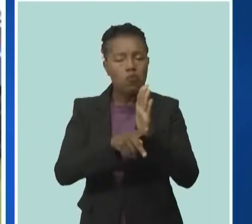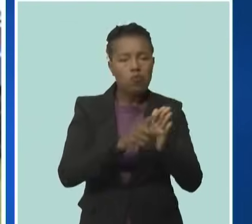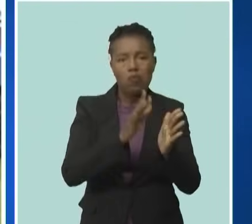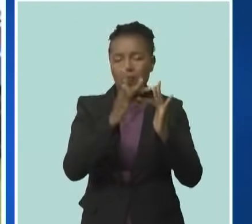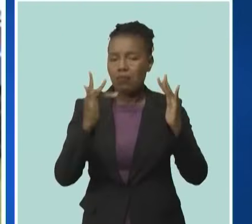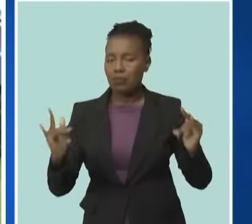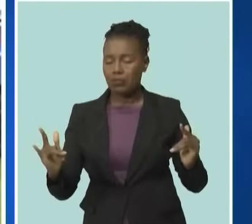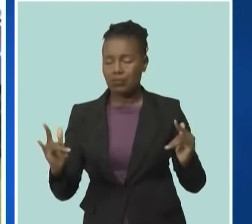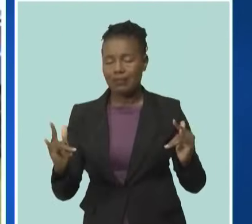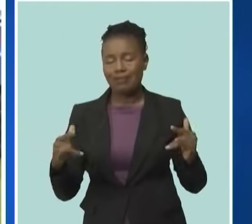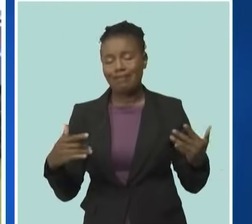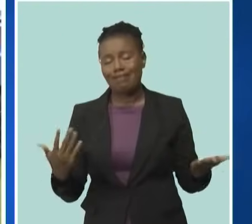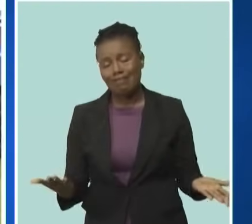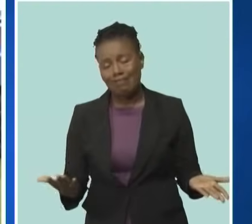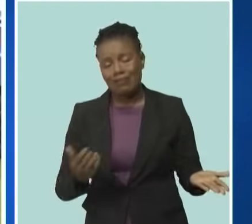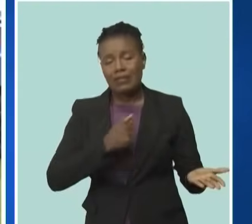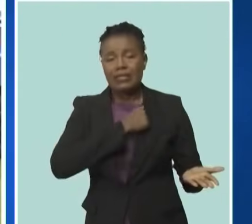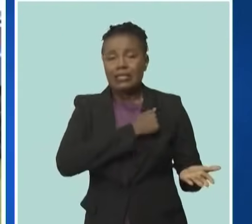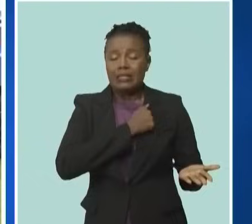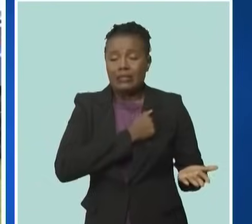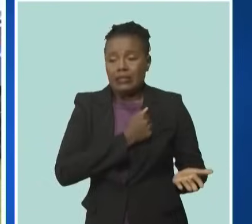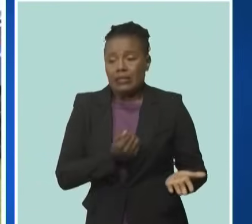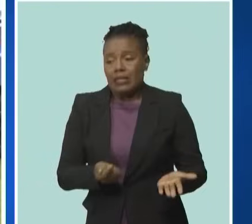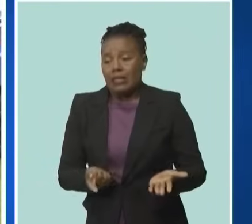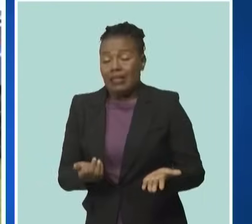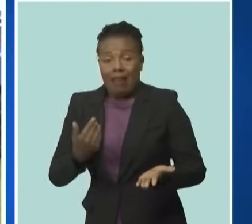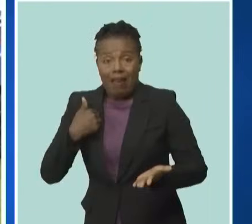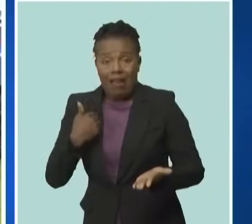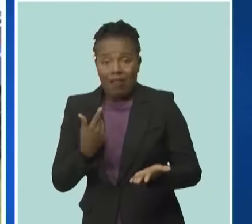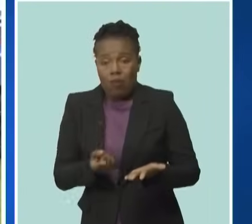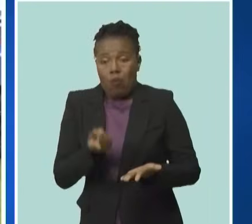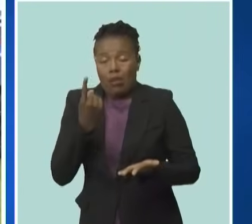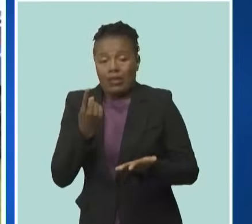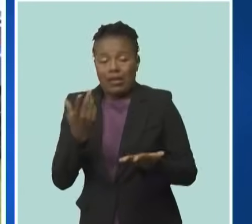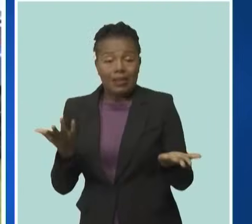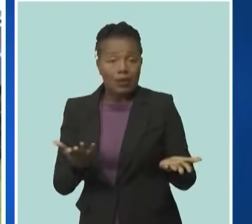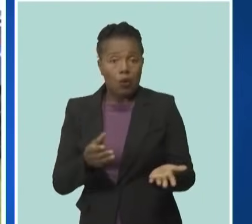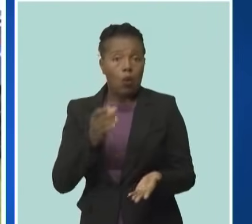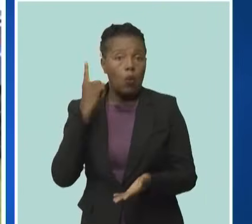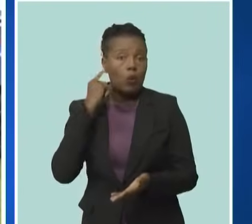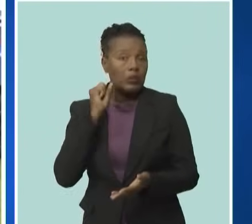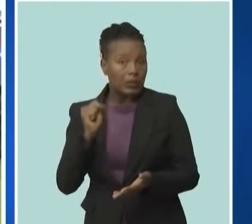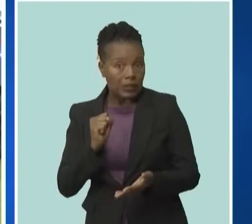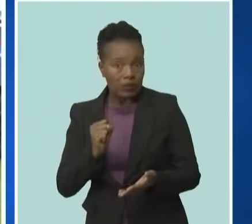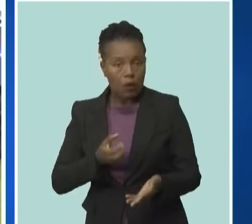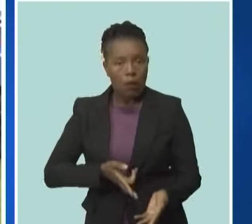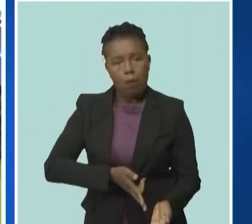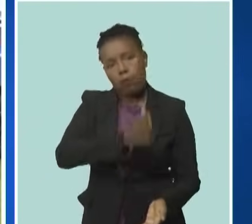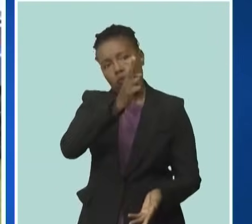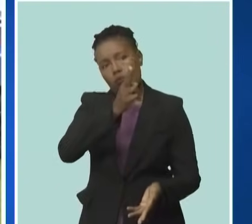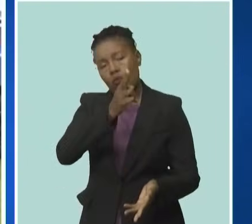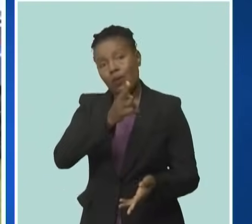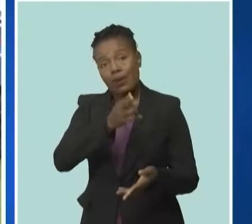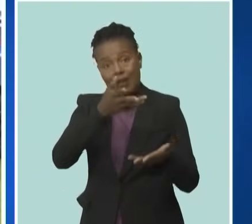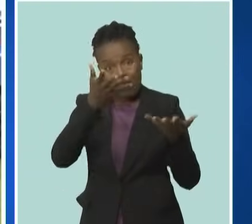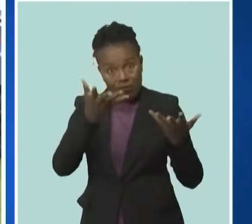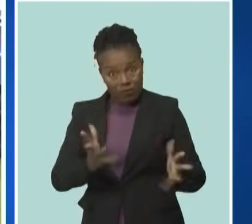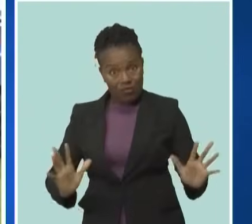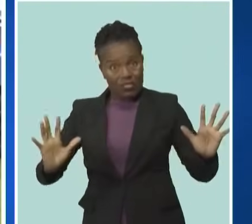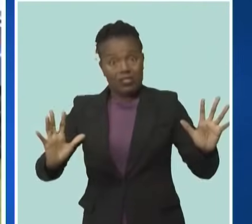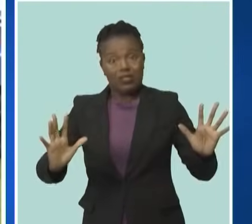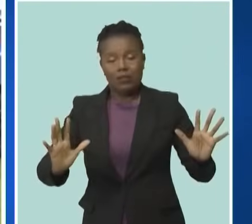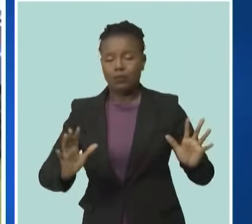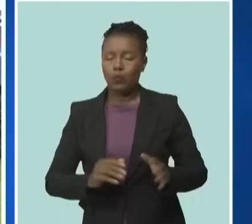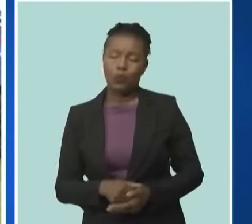Regrettably, there is no single remedy, no silver bullet to address the proliferations of illegal